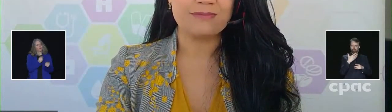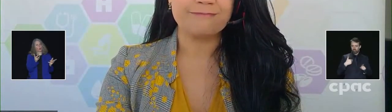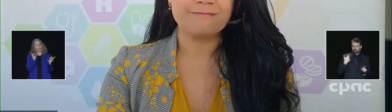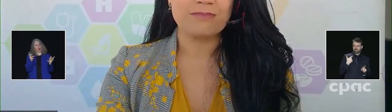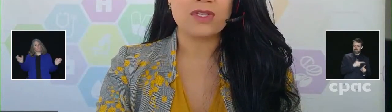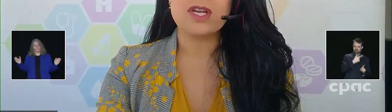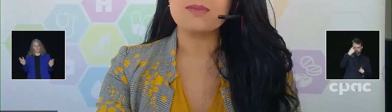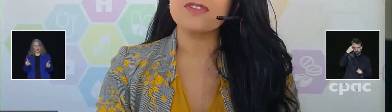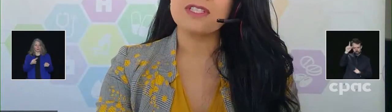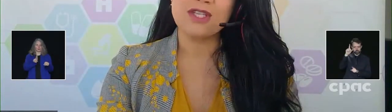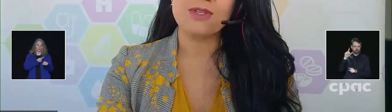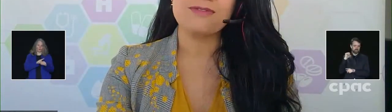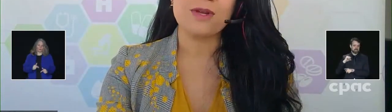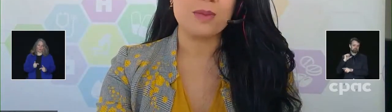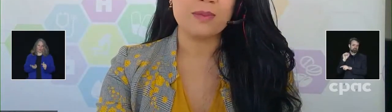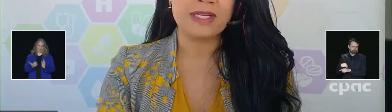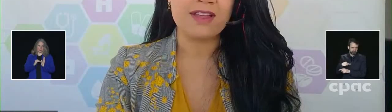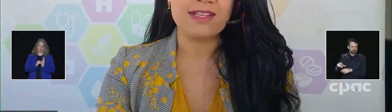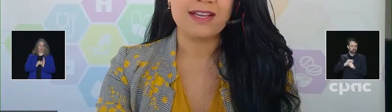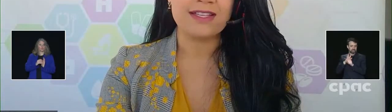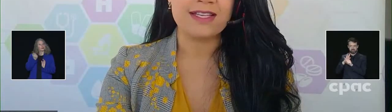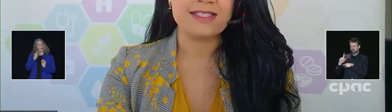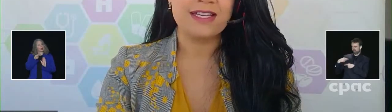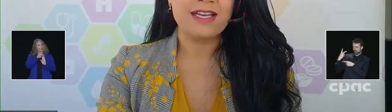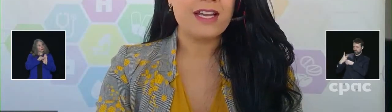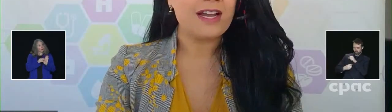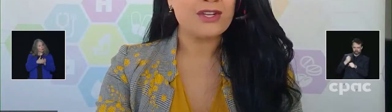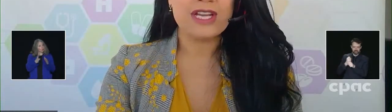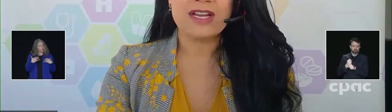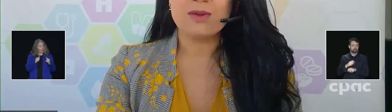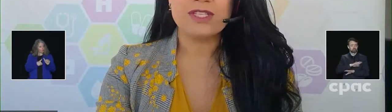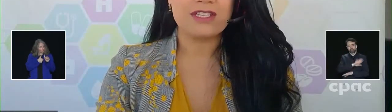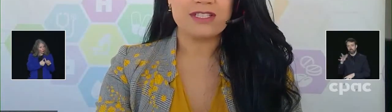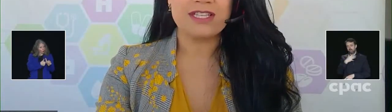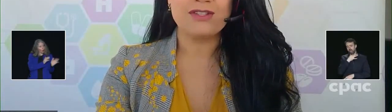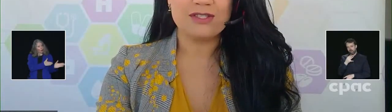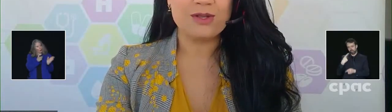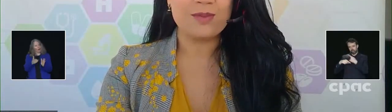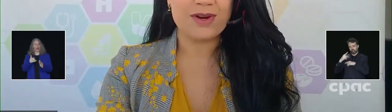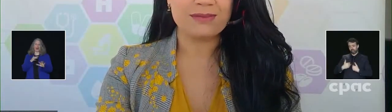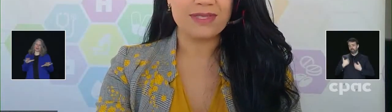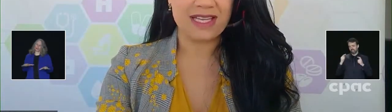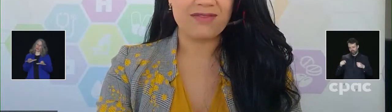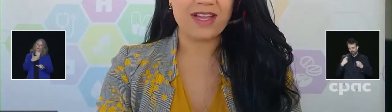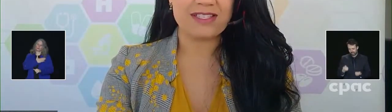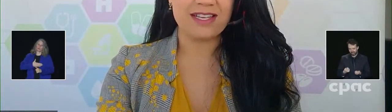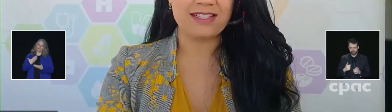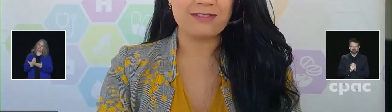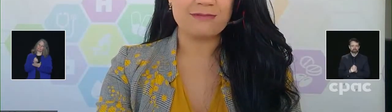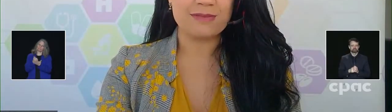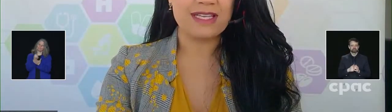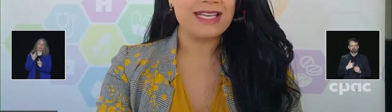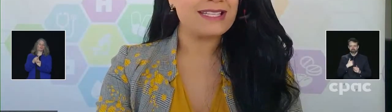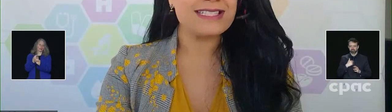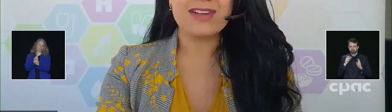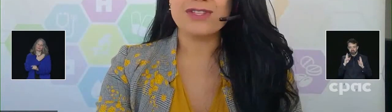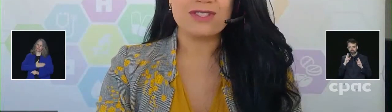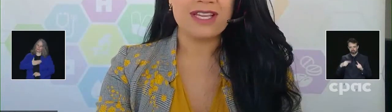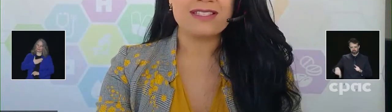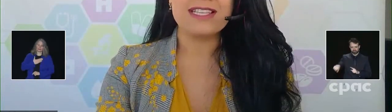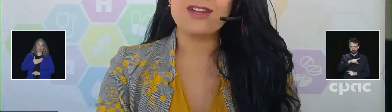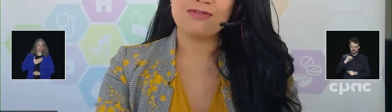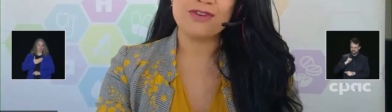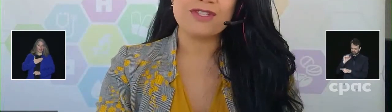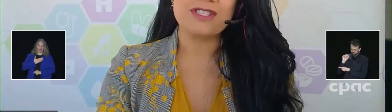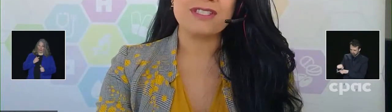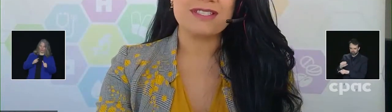possible. On top of continuing to follow public health guidelines, I urge everyone to continue to do their part and get vaccinated. It's never